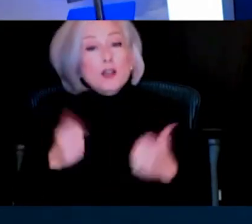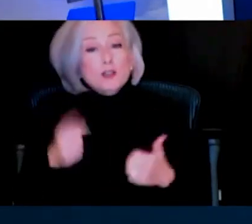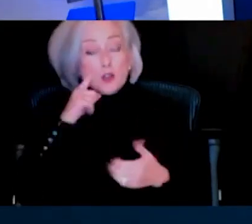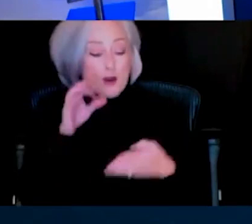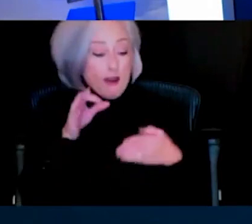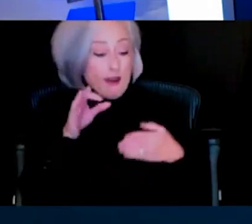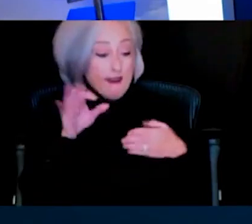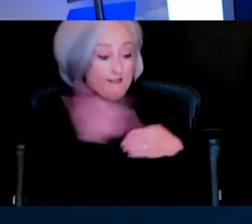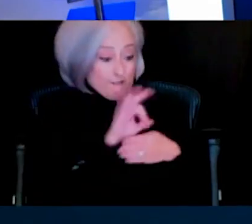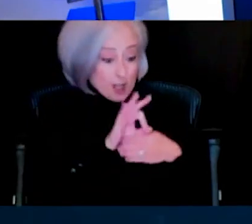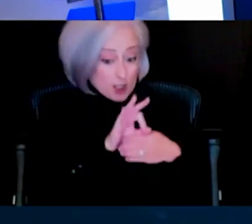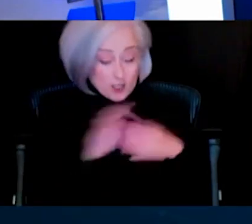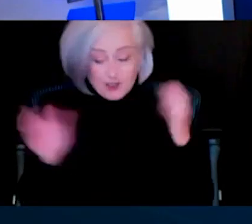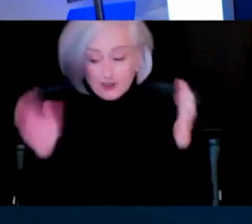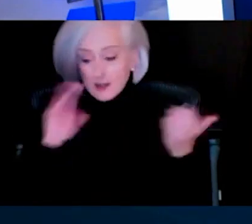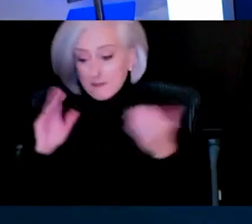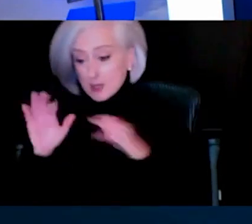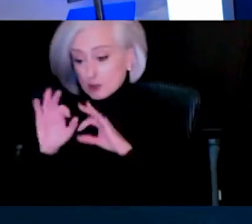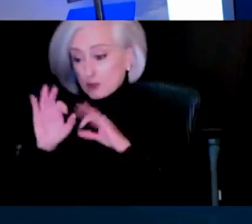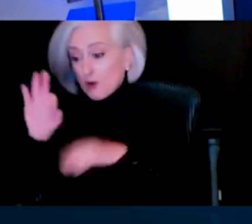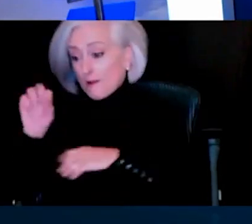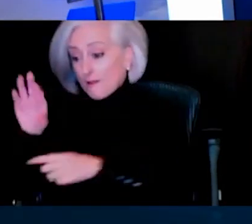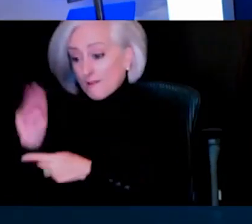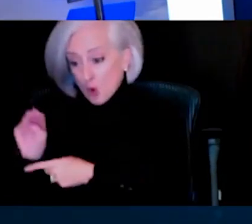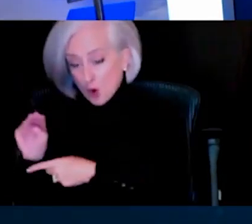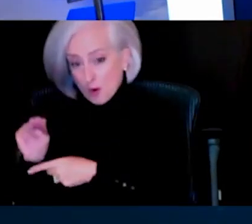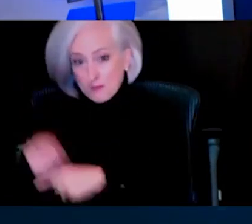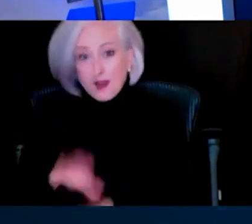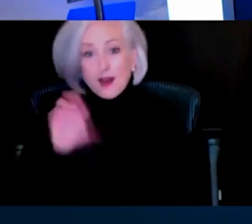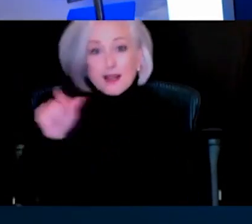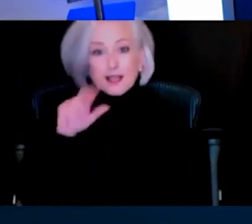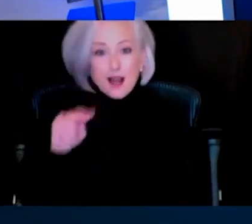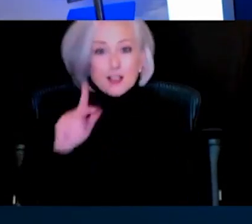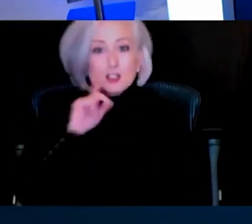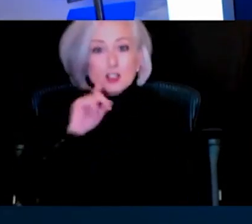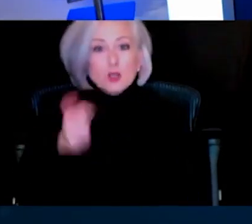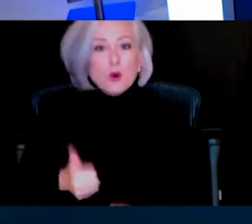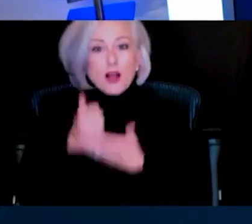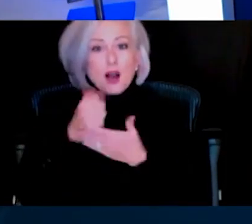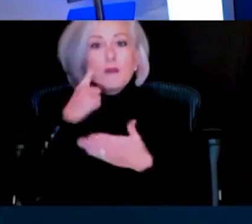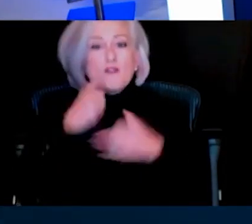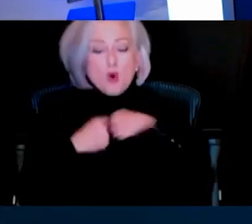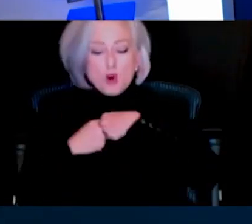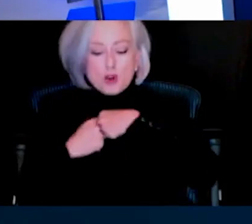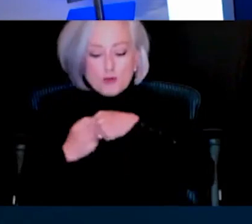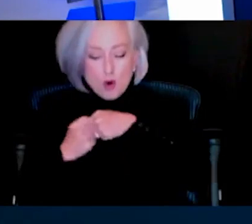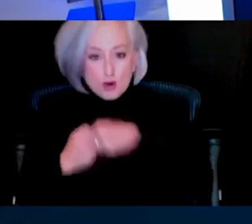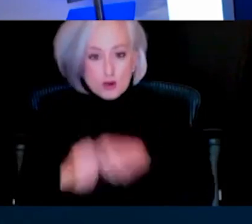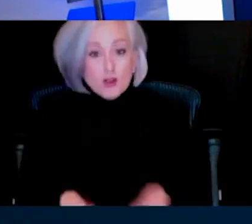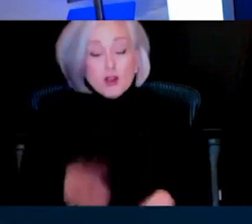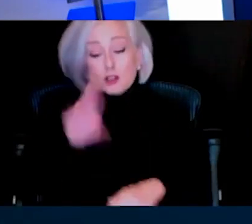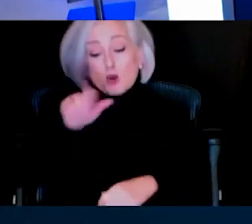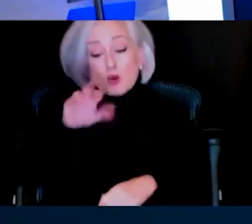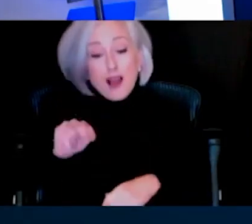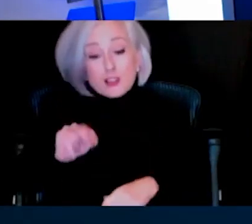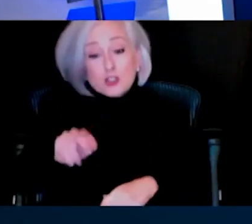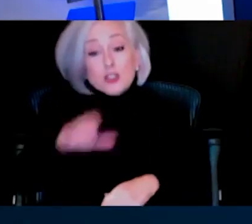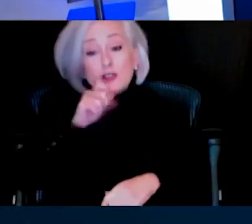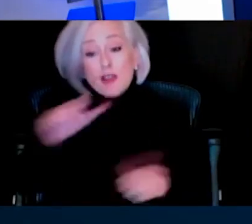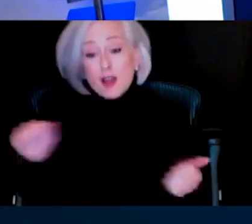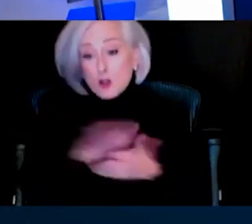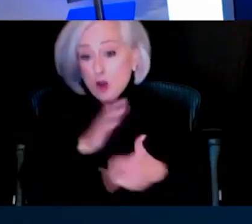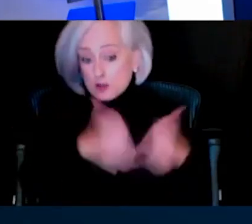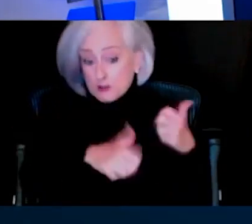we appreciate that. Are collagen supplements helpful for joint health? So we said they don't cause any problems, but can they be helpful for other health issues?